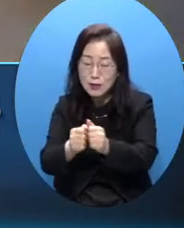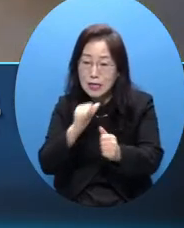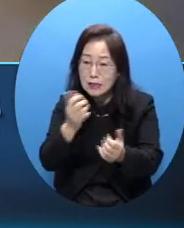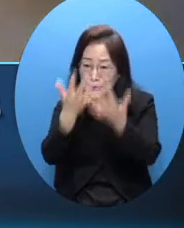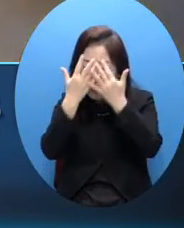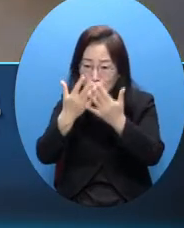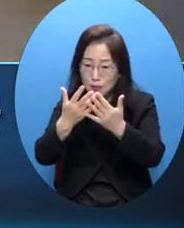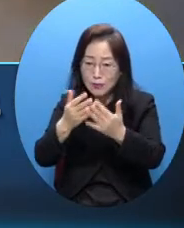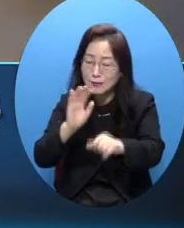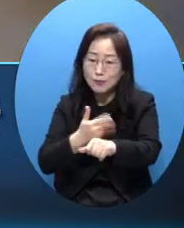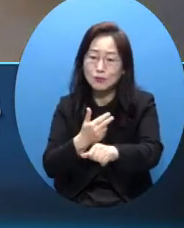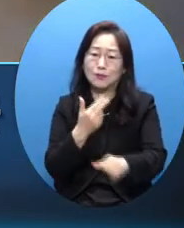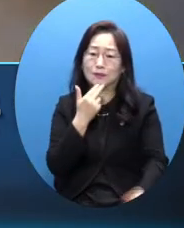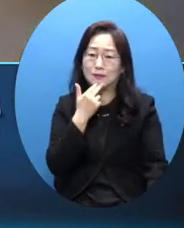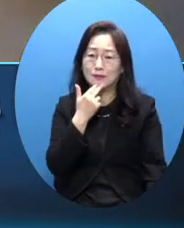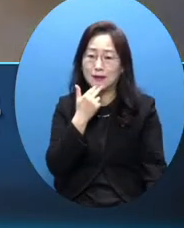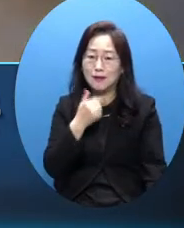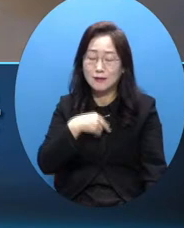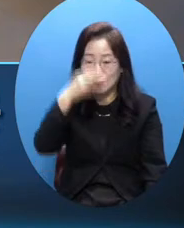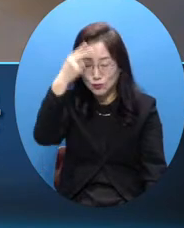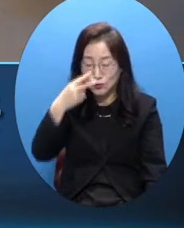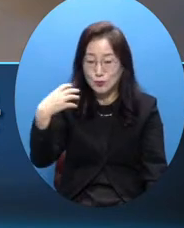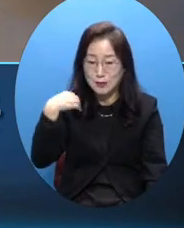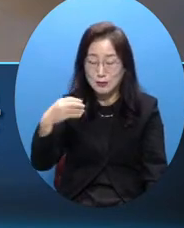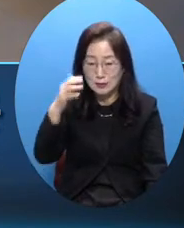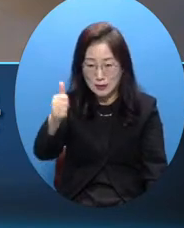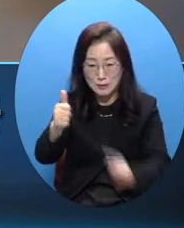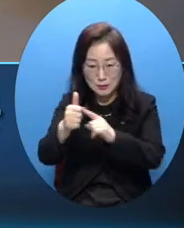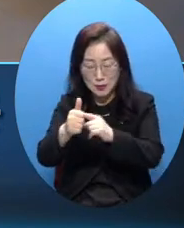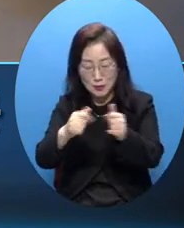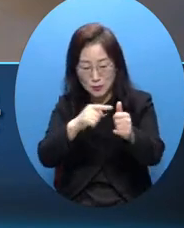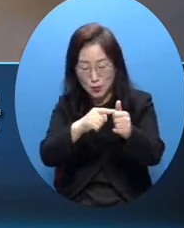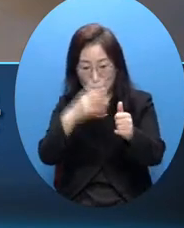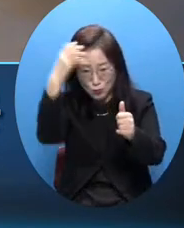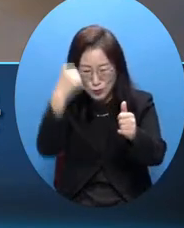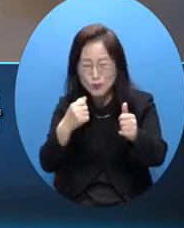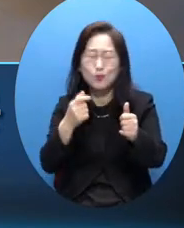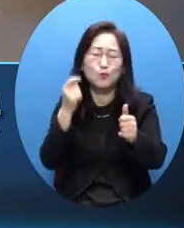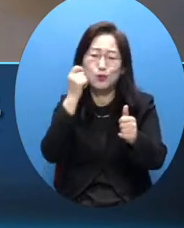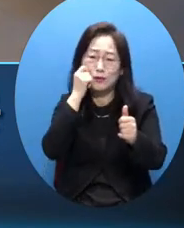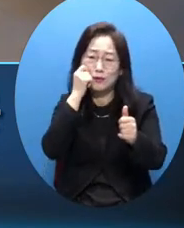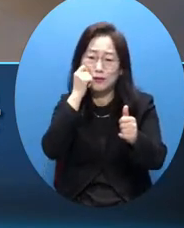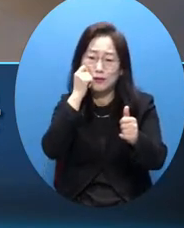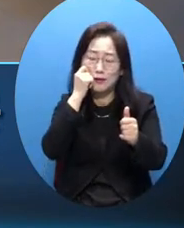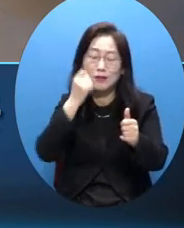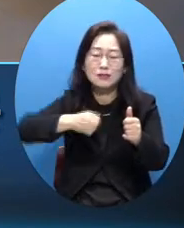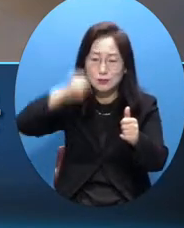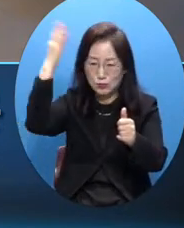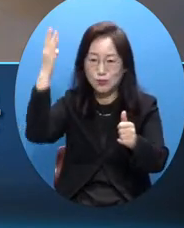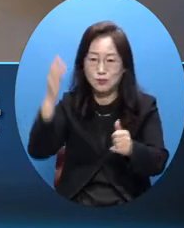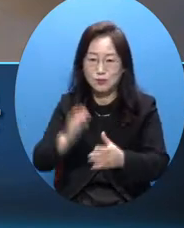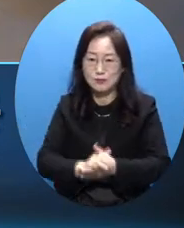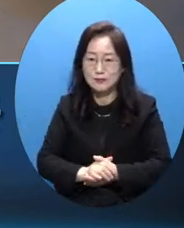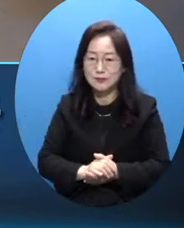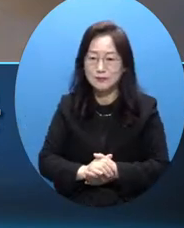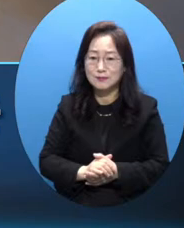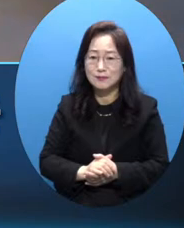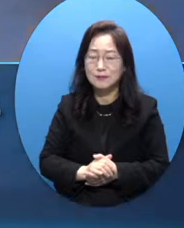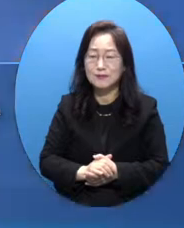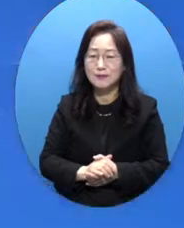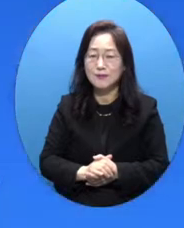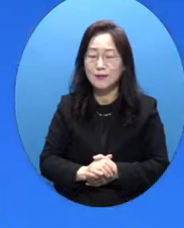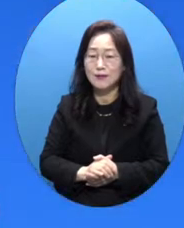carried off from the land of the Hebrews and even here I have done nothing to deserve being put in a dungeon the chief care